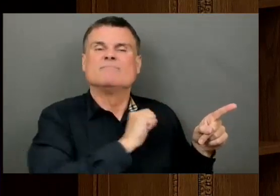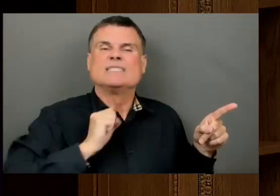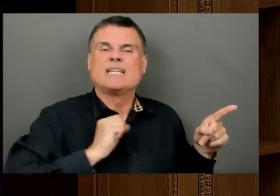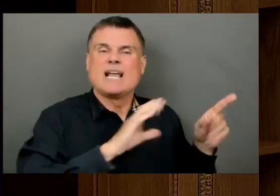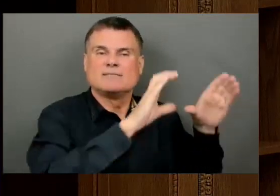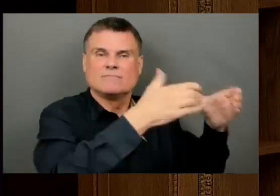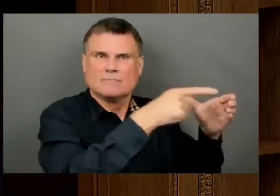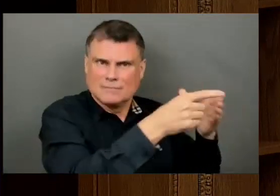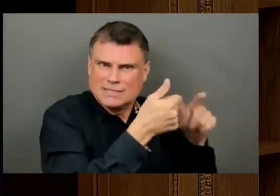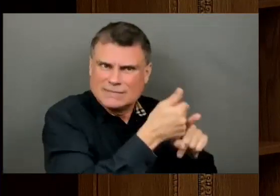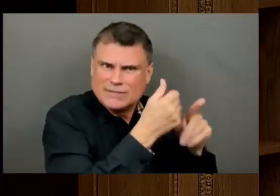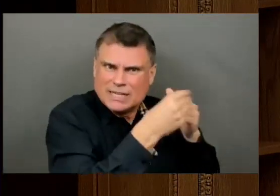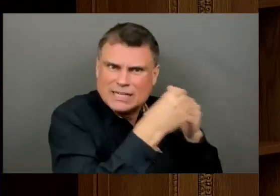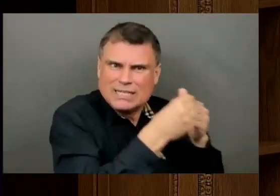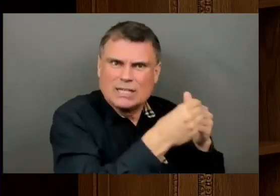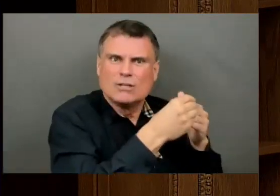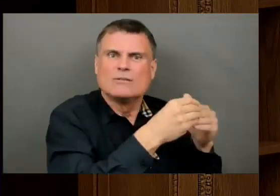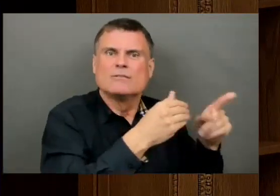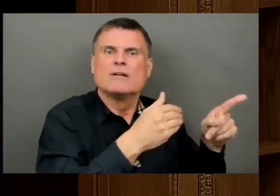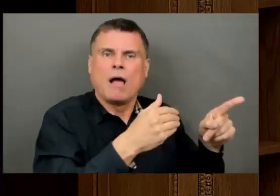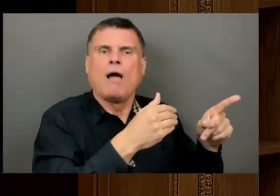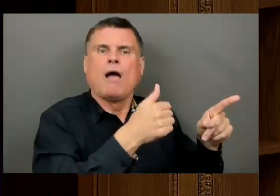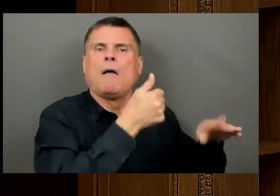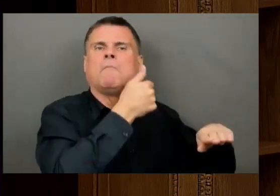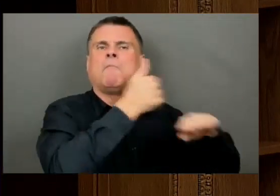blame Israel for the atrocities of October 7th.